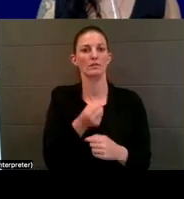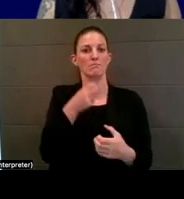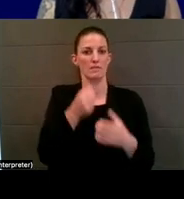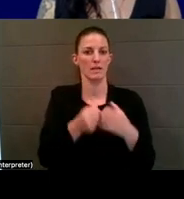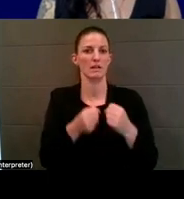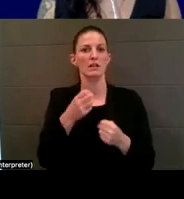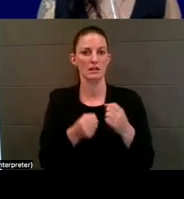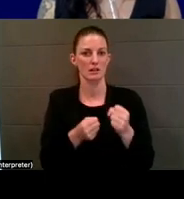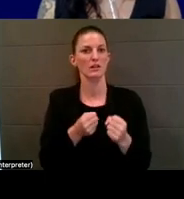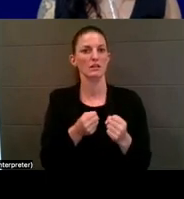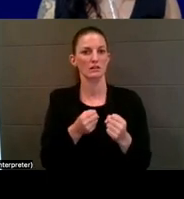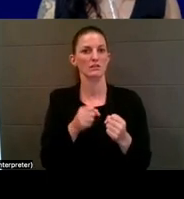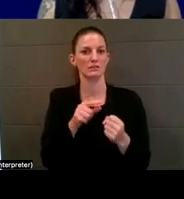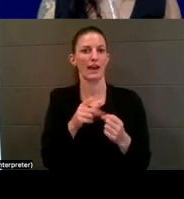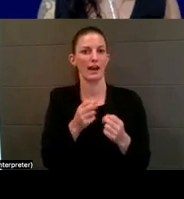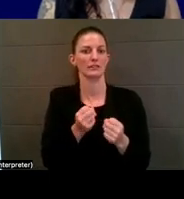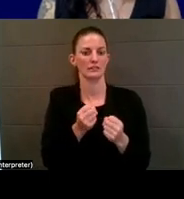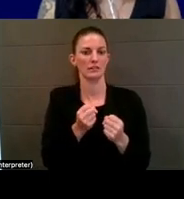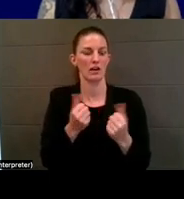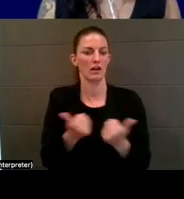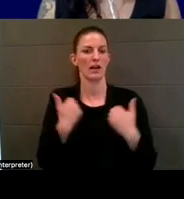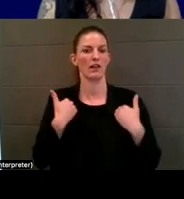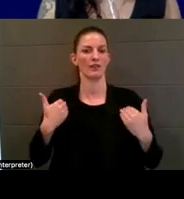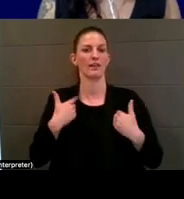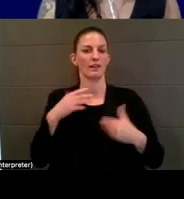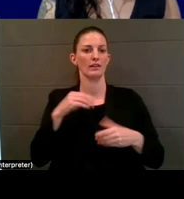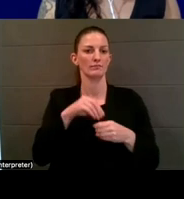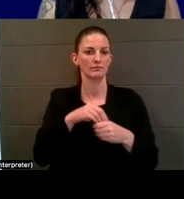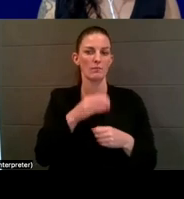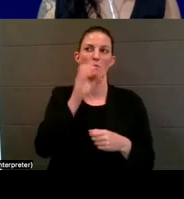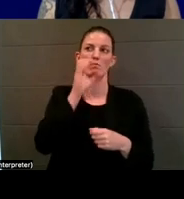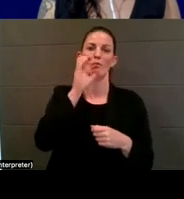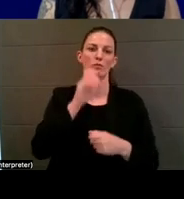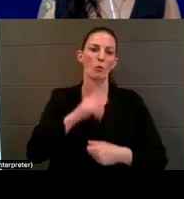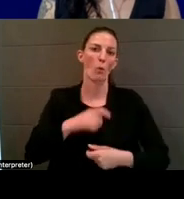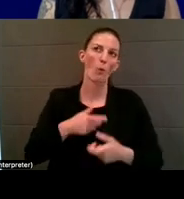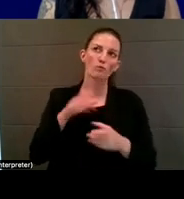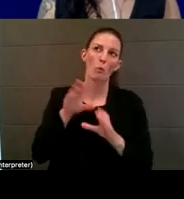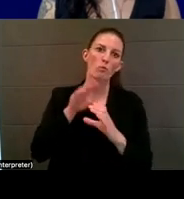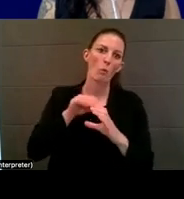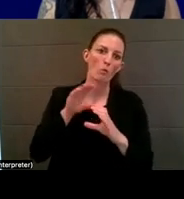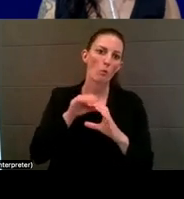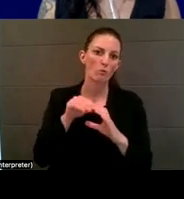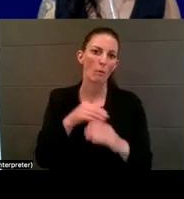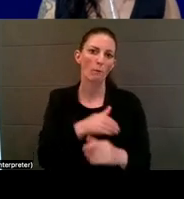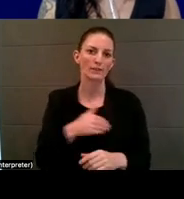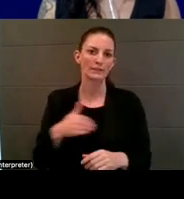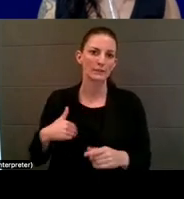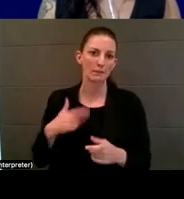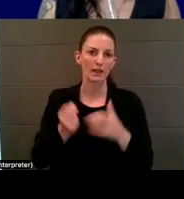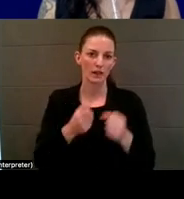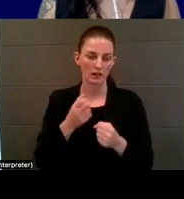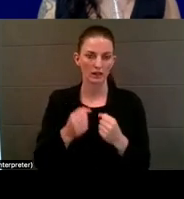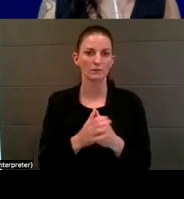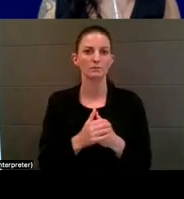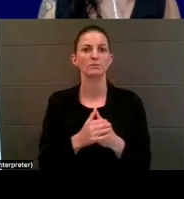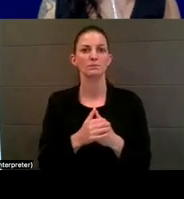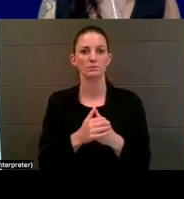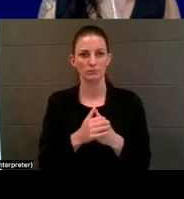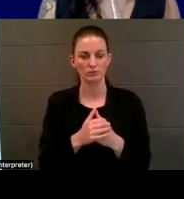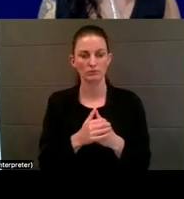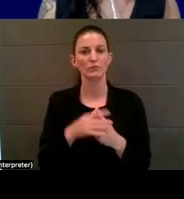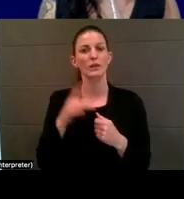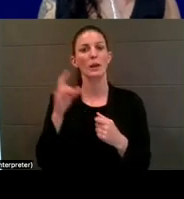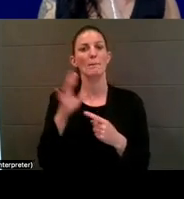now know that solids should be, or ideally are presented in that time for variety and